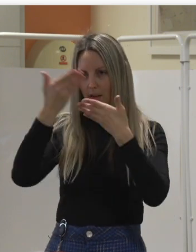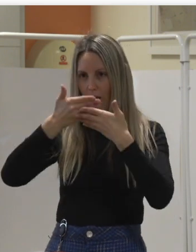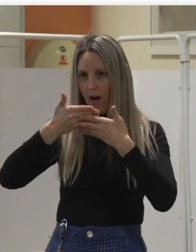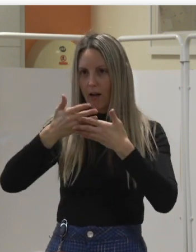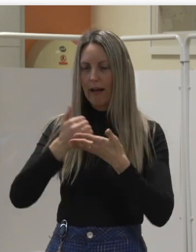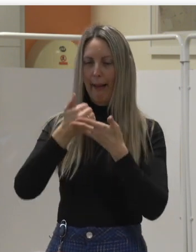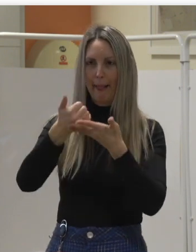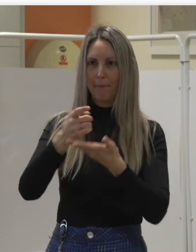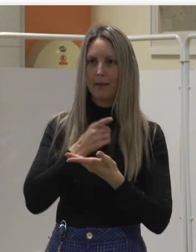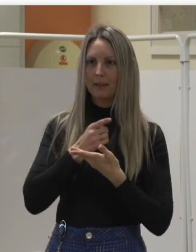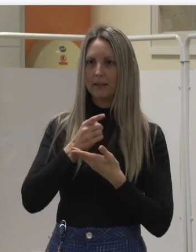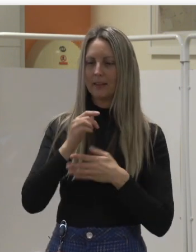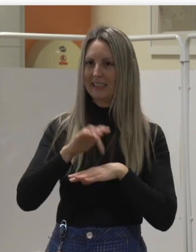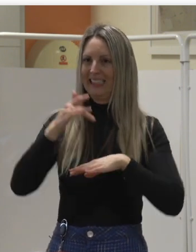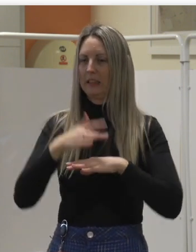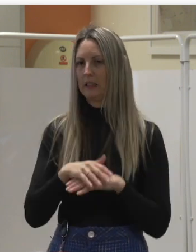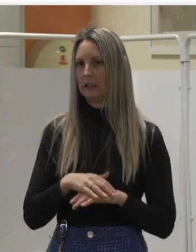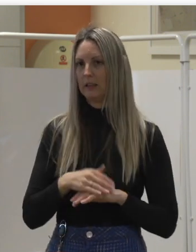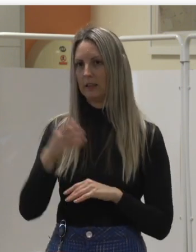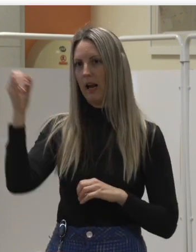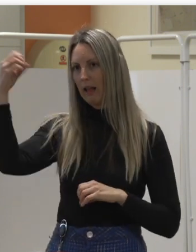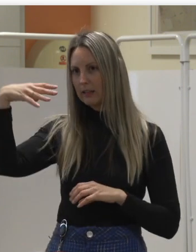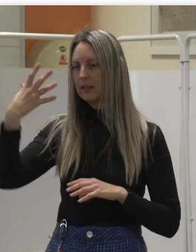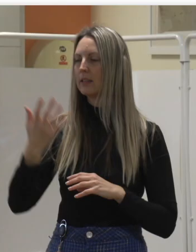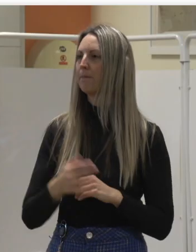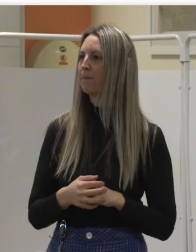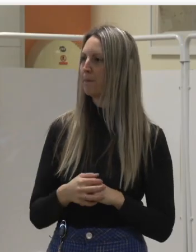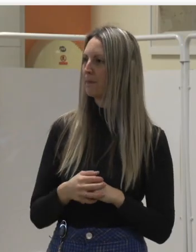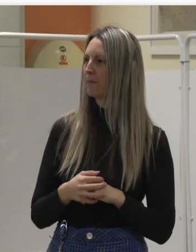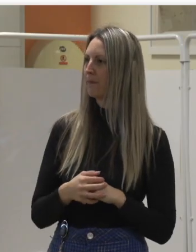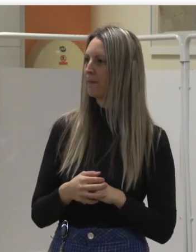wearing glasses in this room. Or